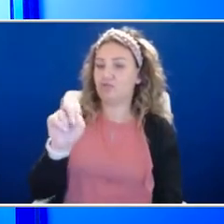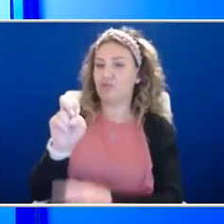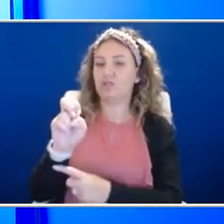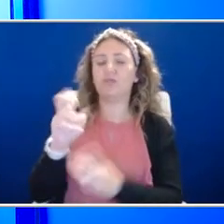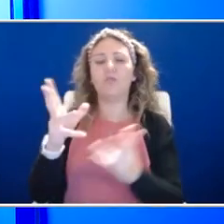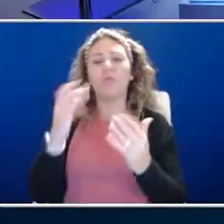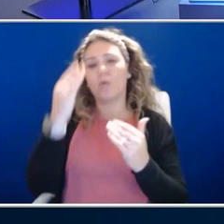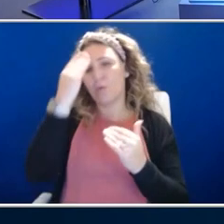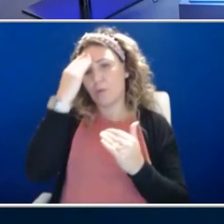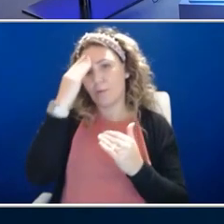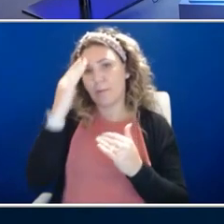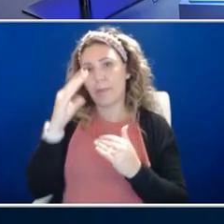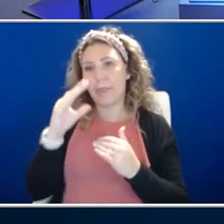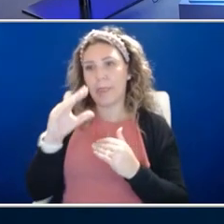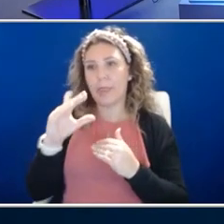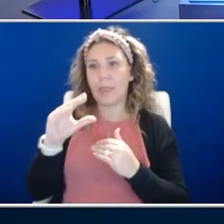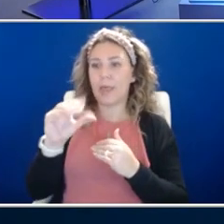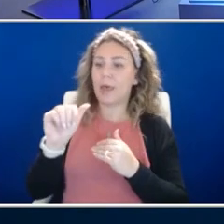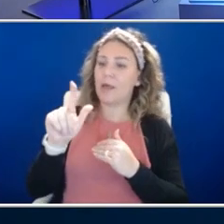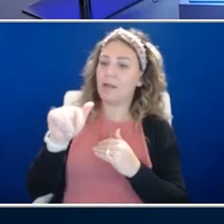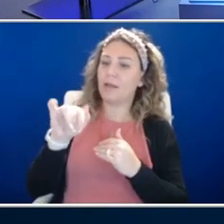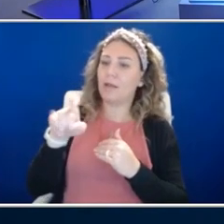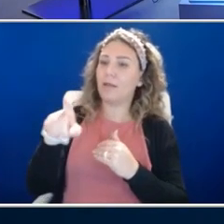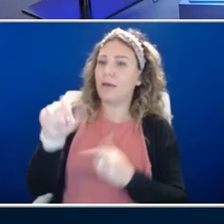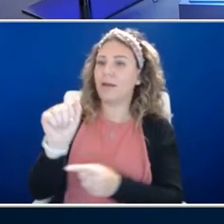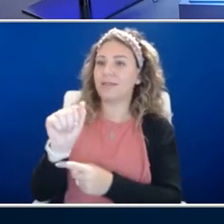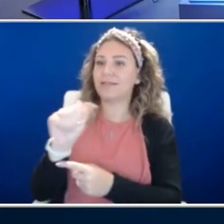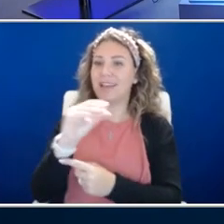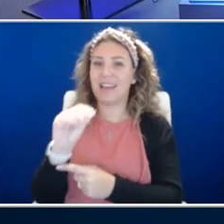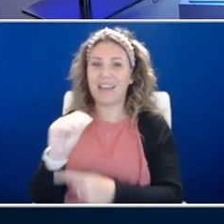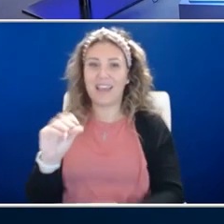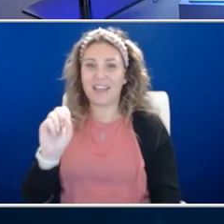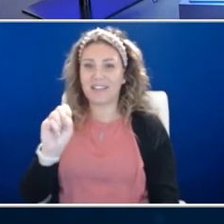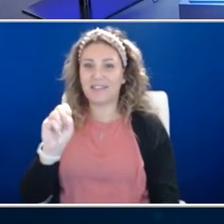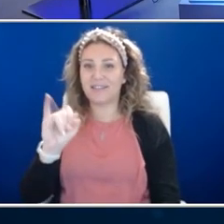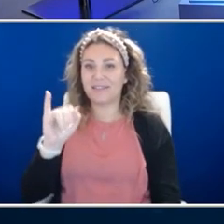are Alexa and Siri classified as artificial intelligence?